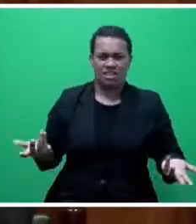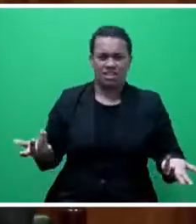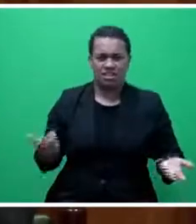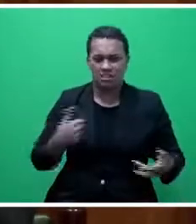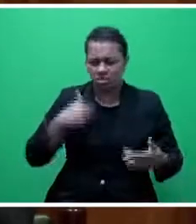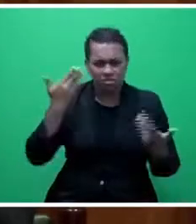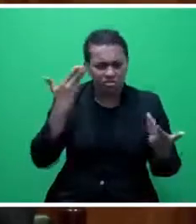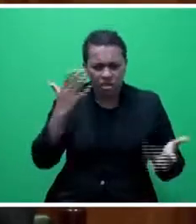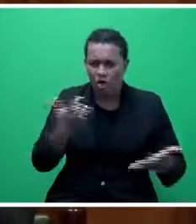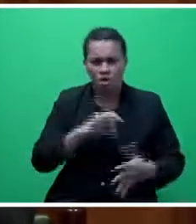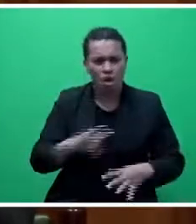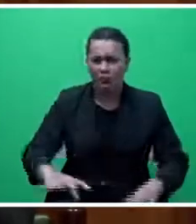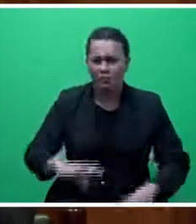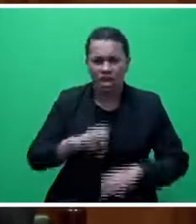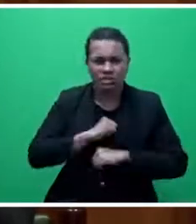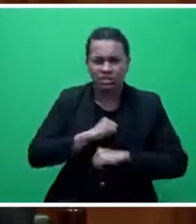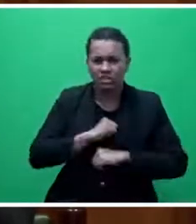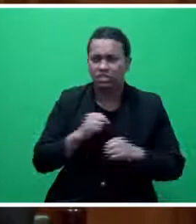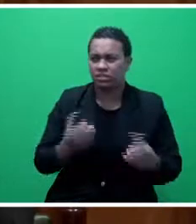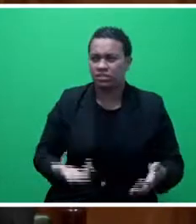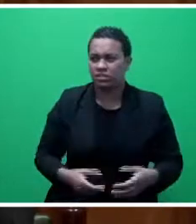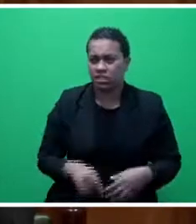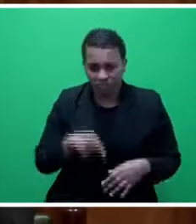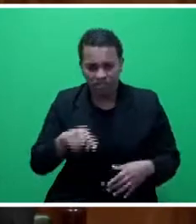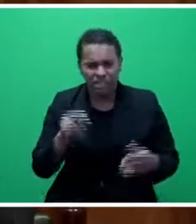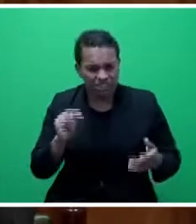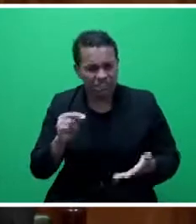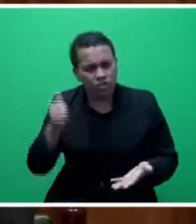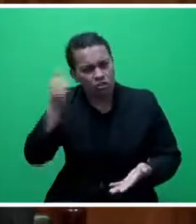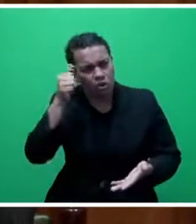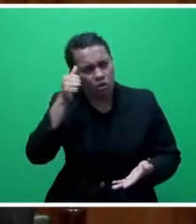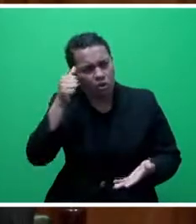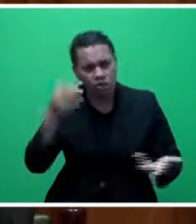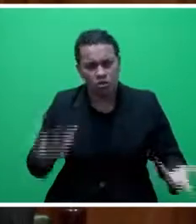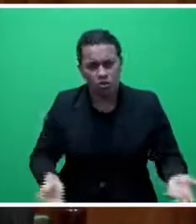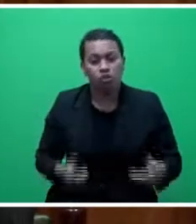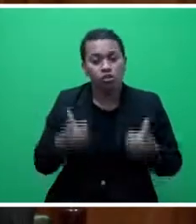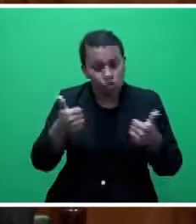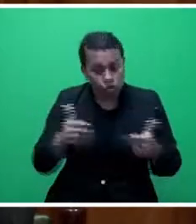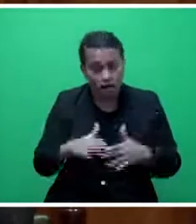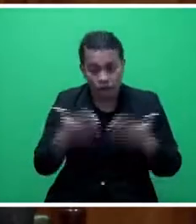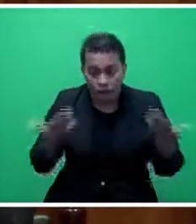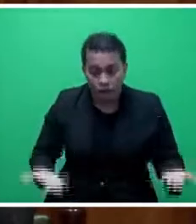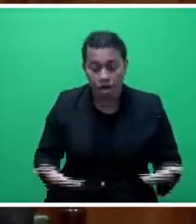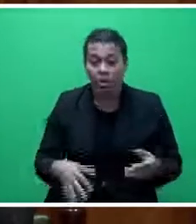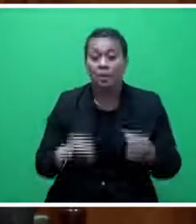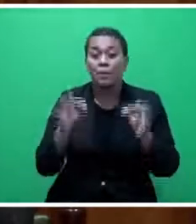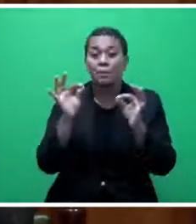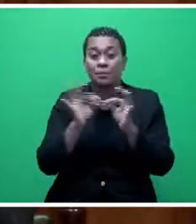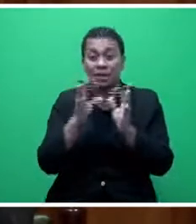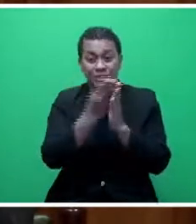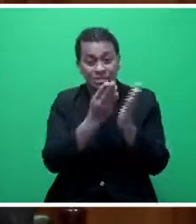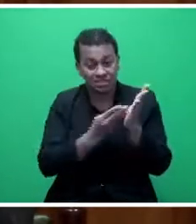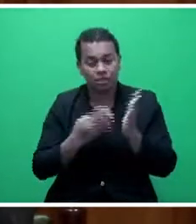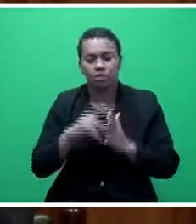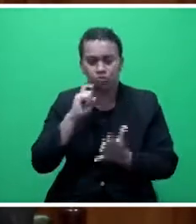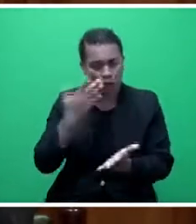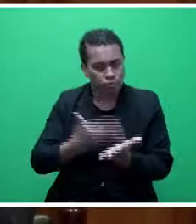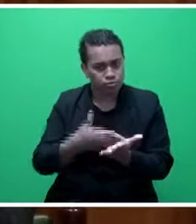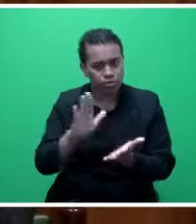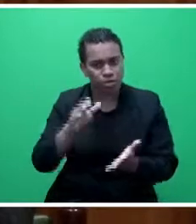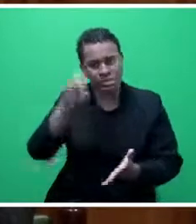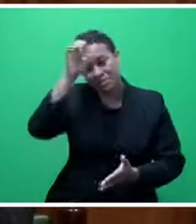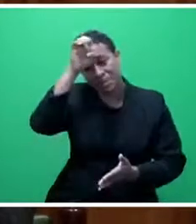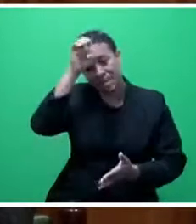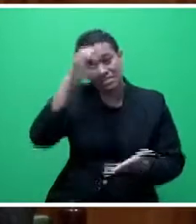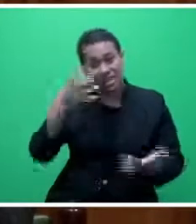Honorable Speaker, we now have a budget approved, and we expect this government to go